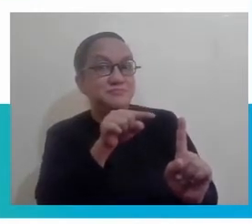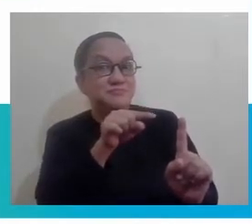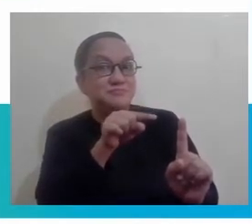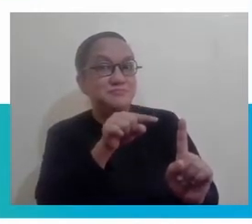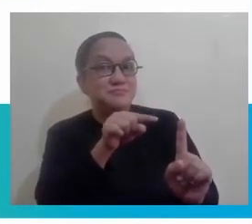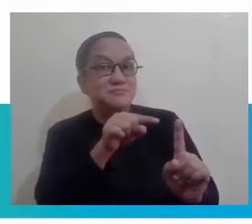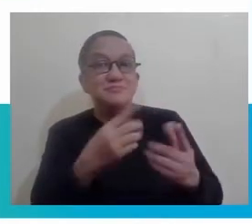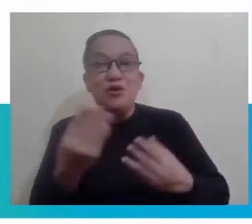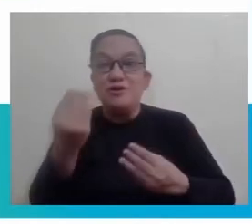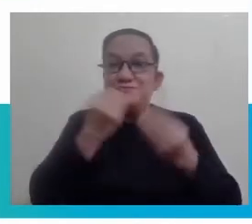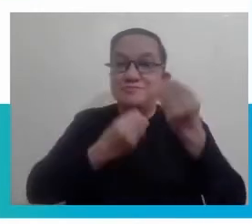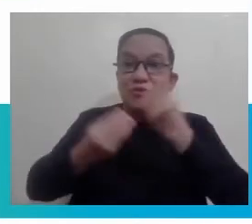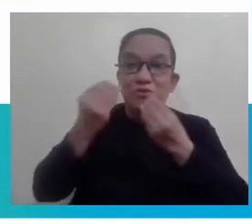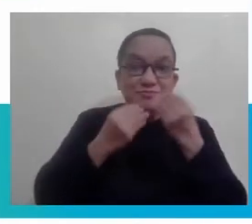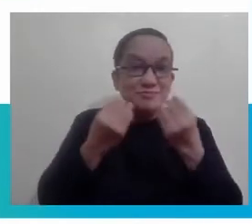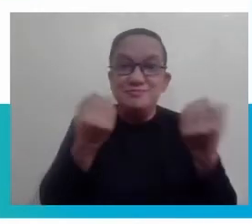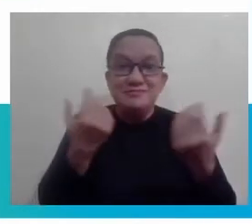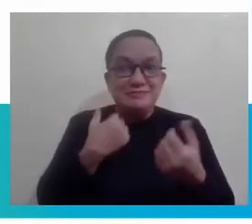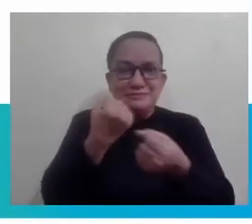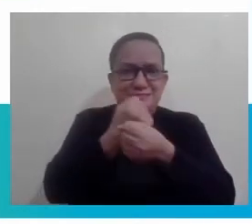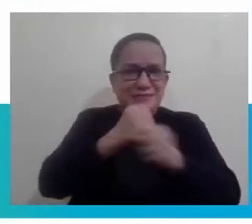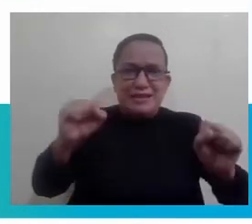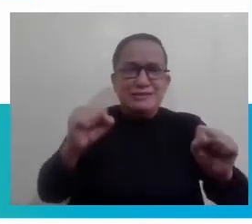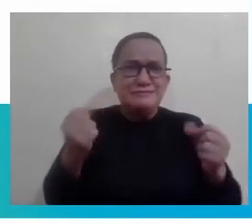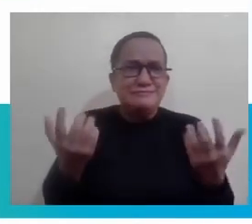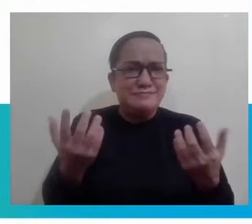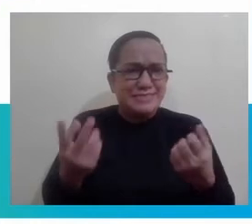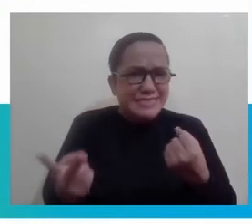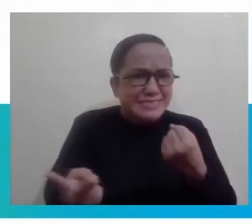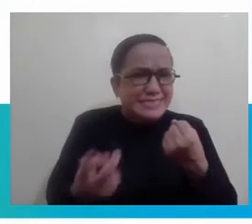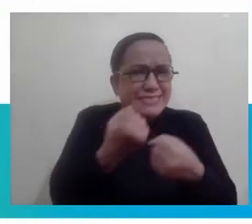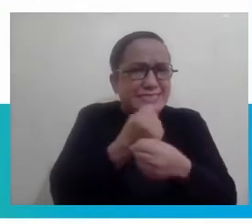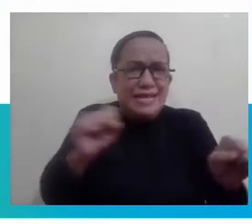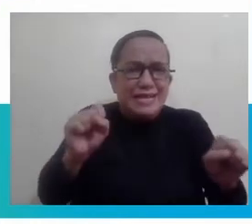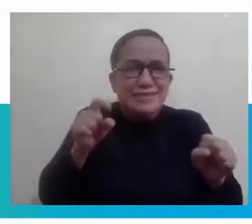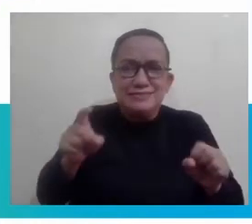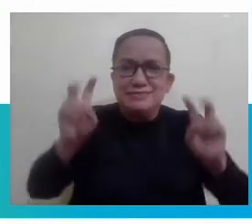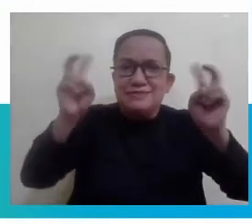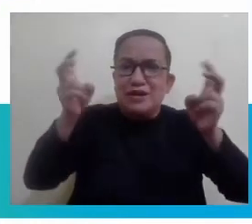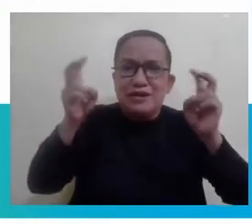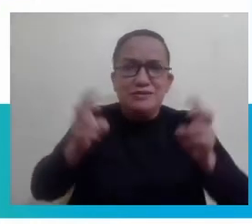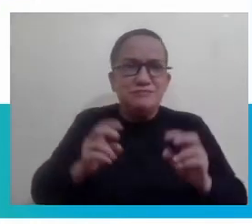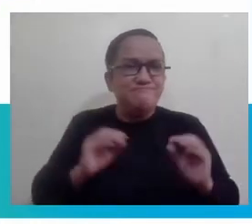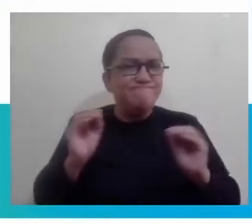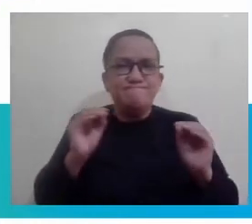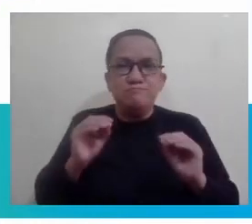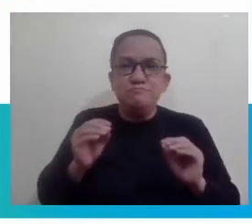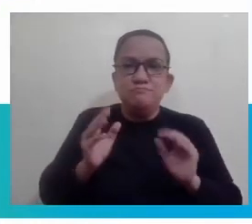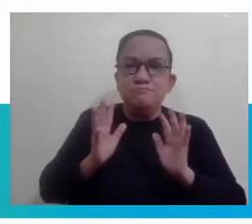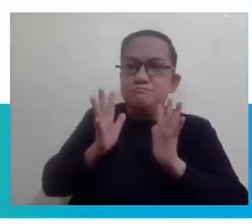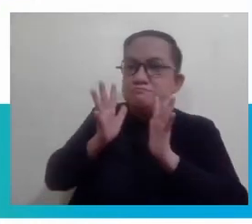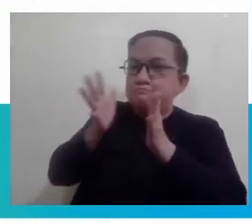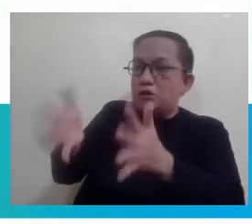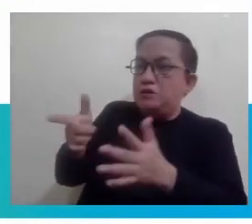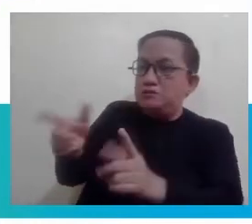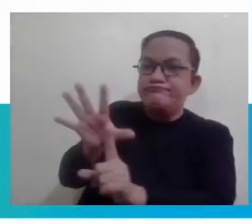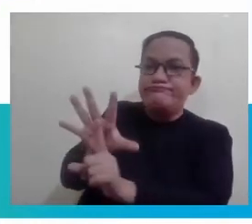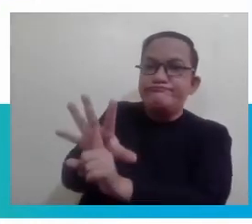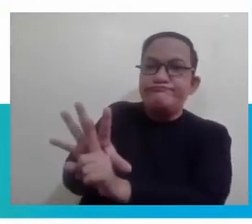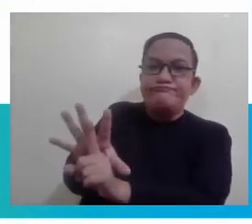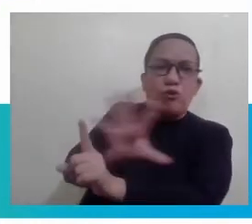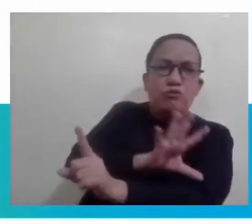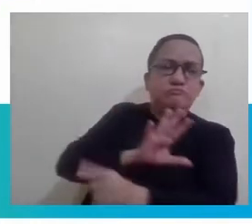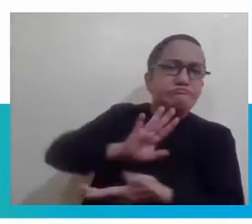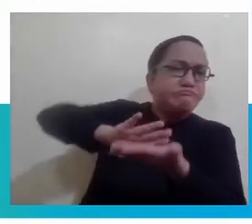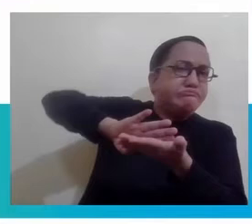we use a concept of no one being left behind. And we know that coastal populations, other